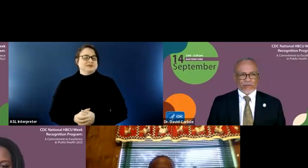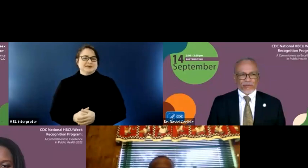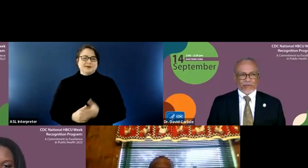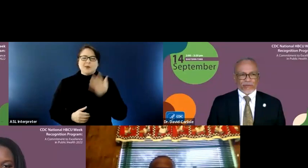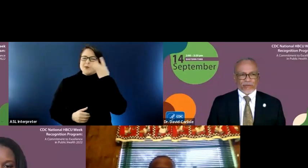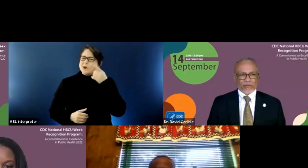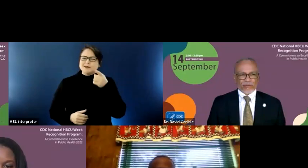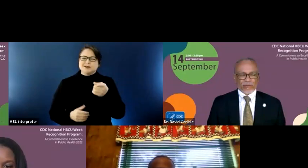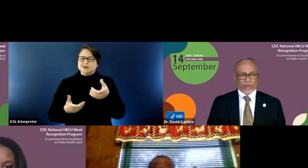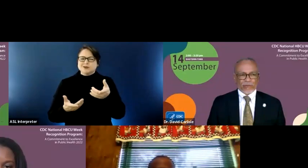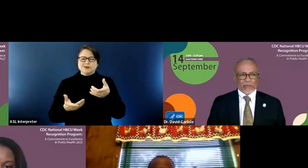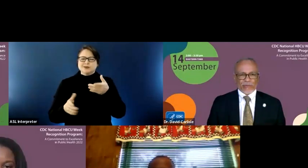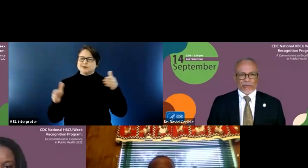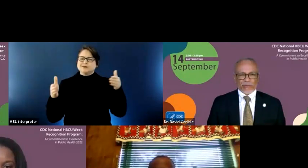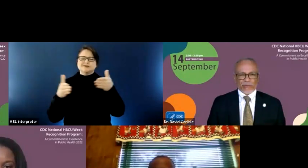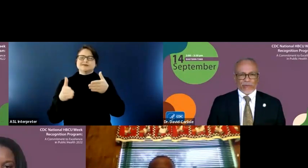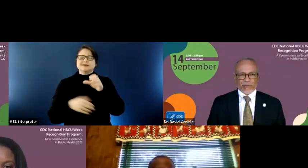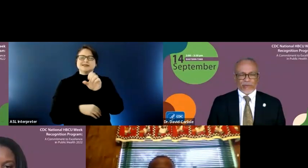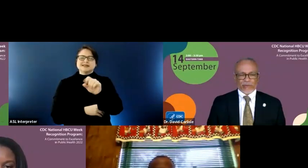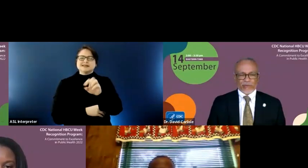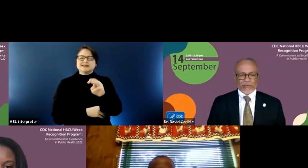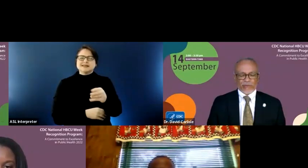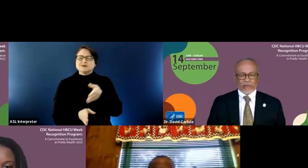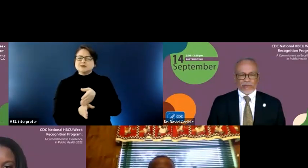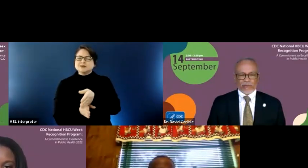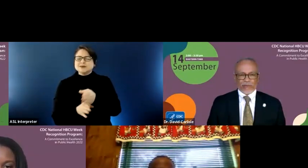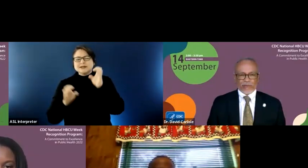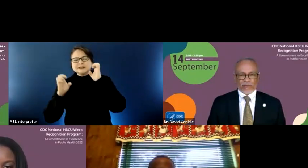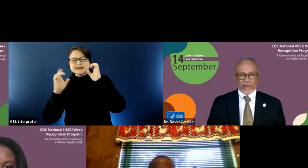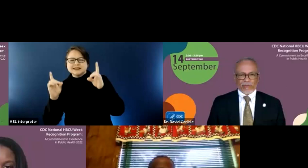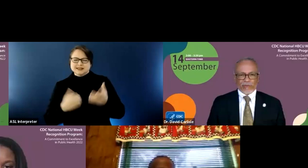you pursue a STEM career education?